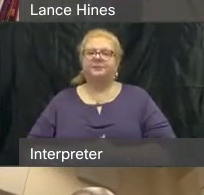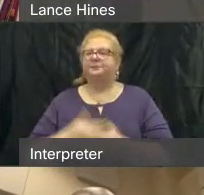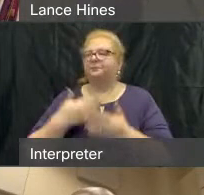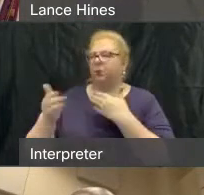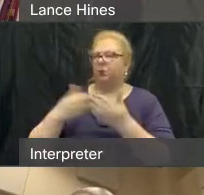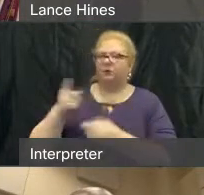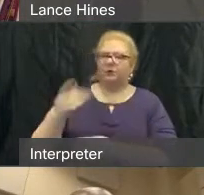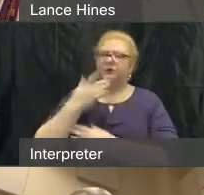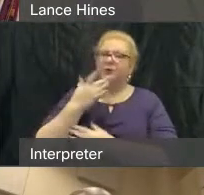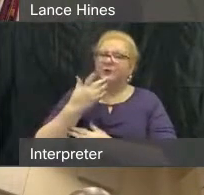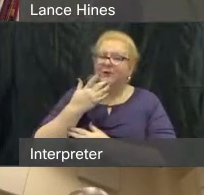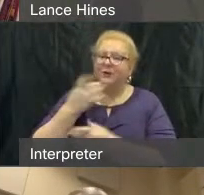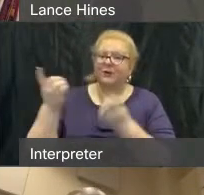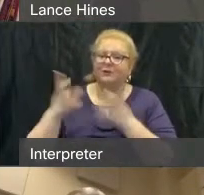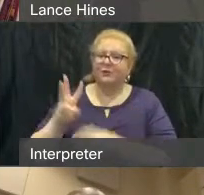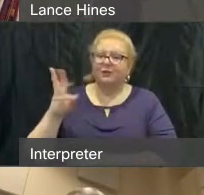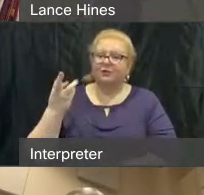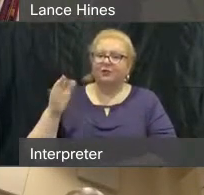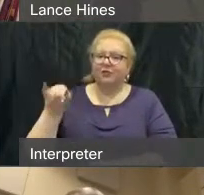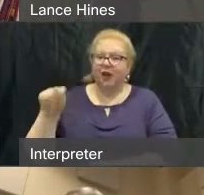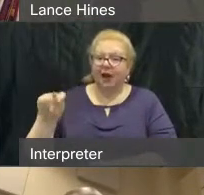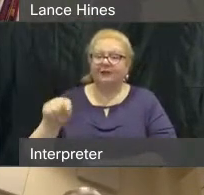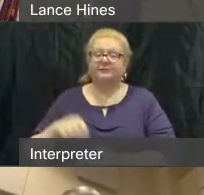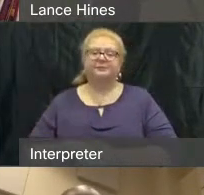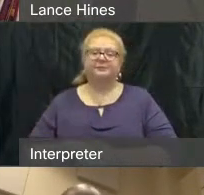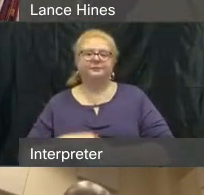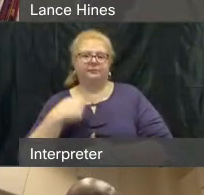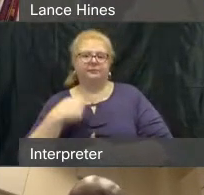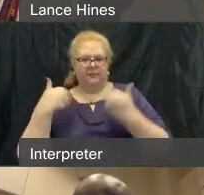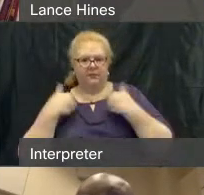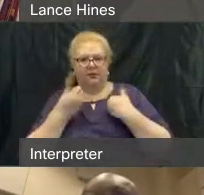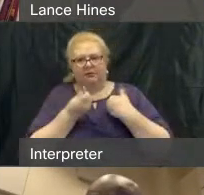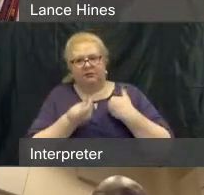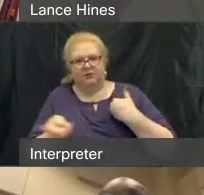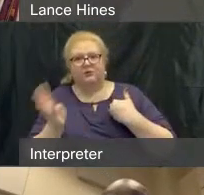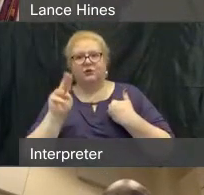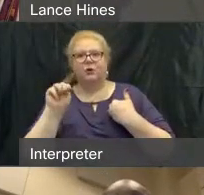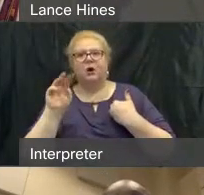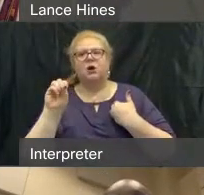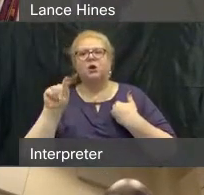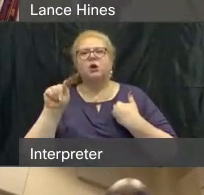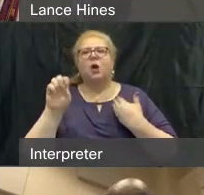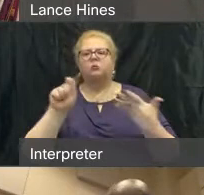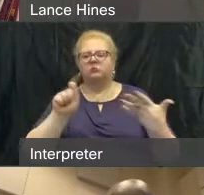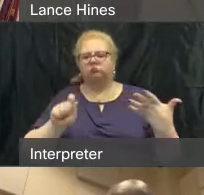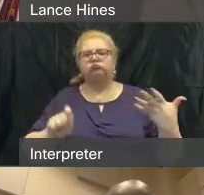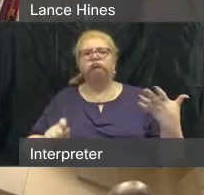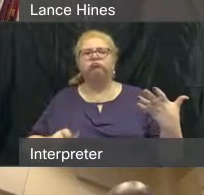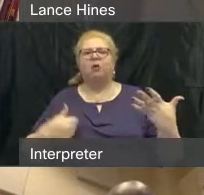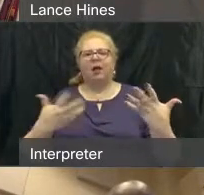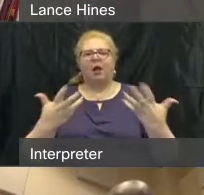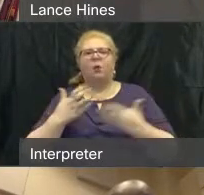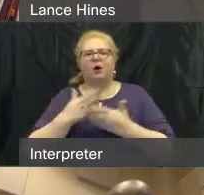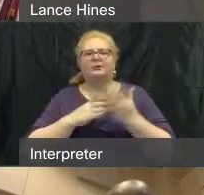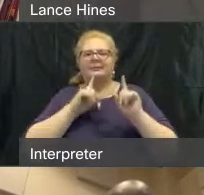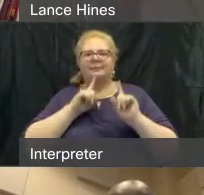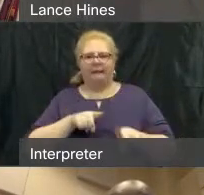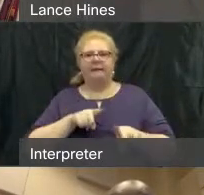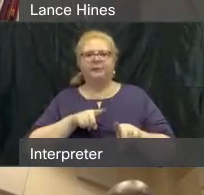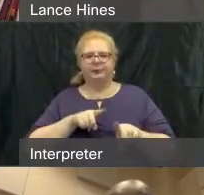prefer, Director Wright. Because I did make quite a few notes on this that I wanted some answers